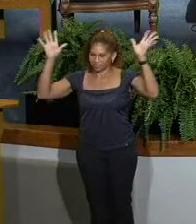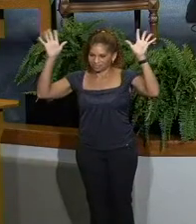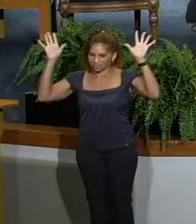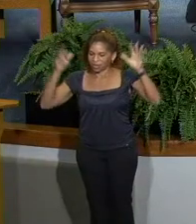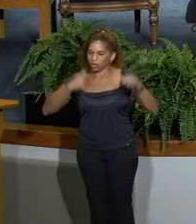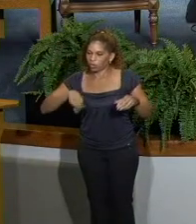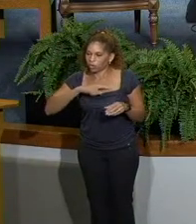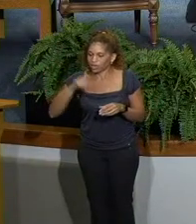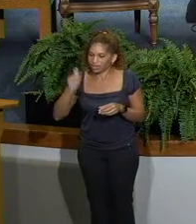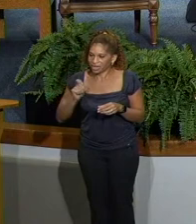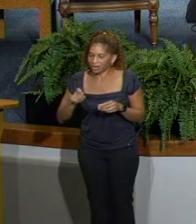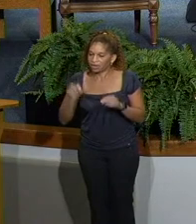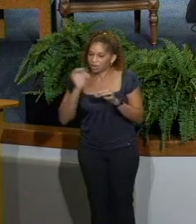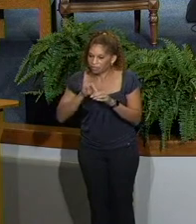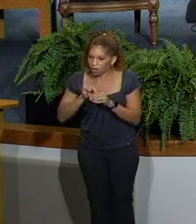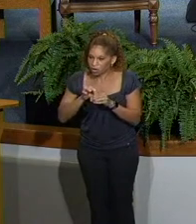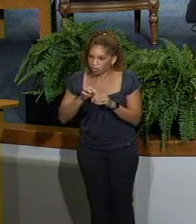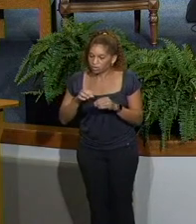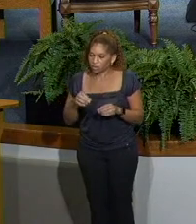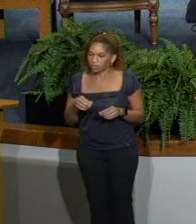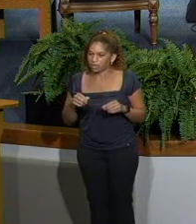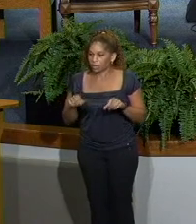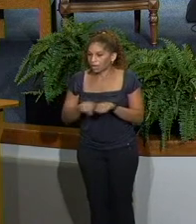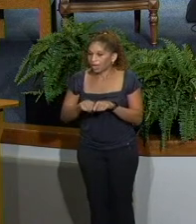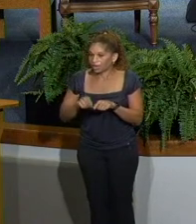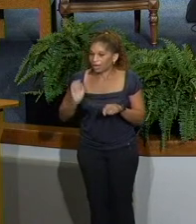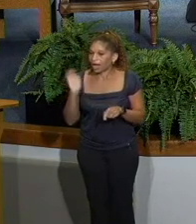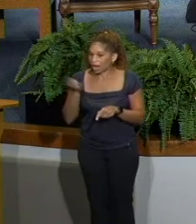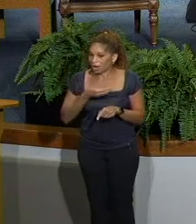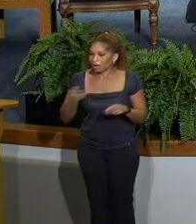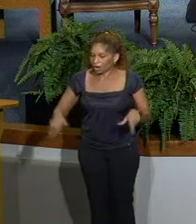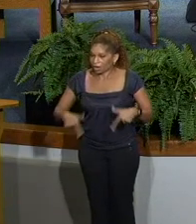We need to vote like our lives depend on it.